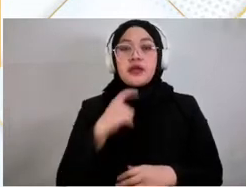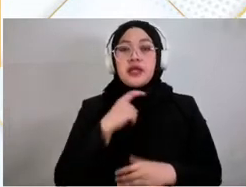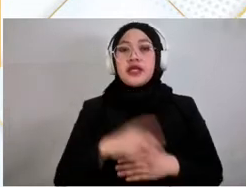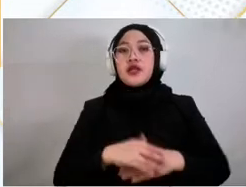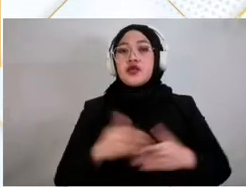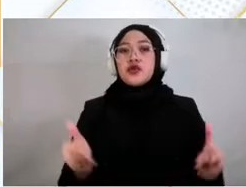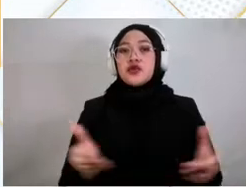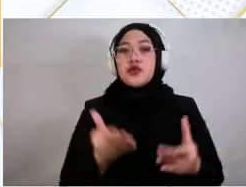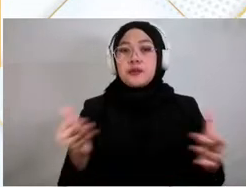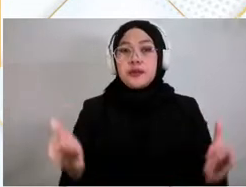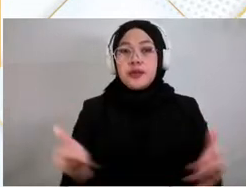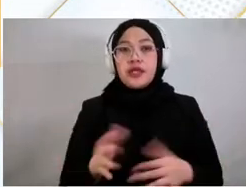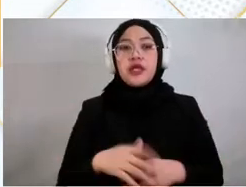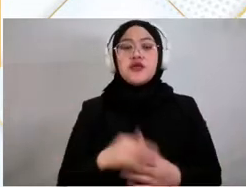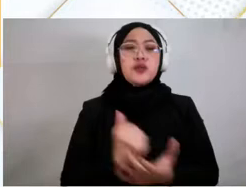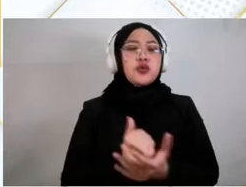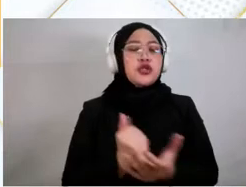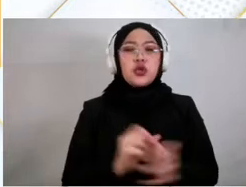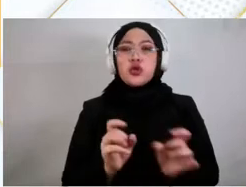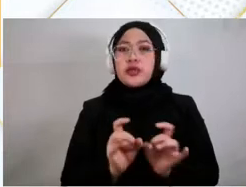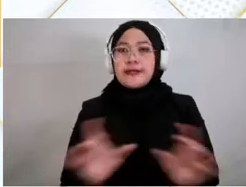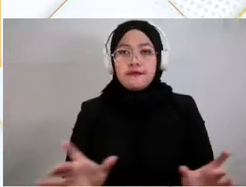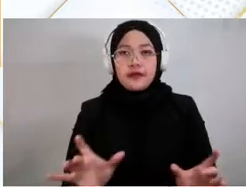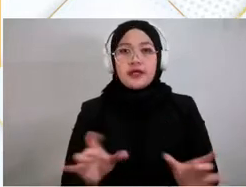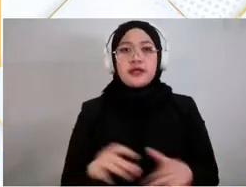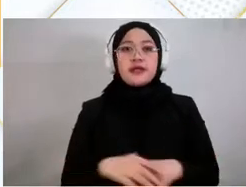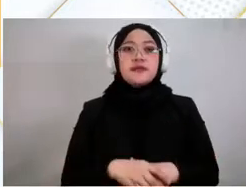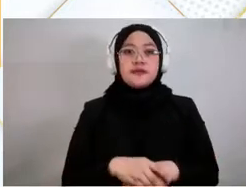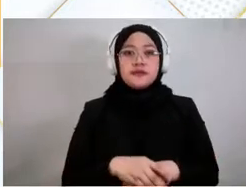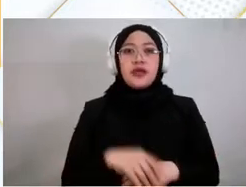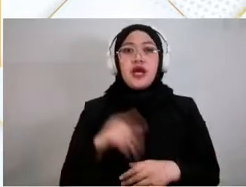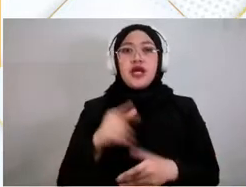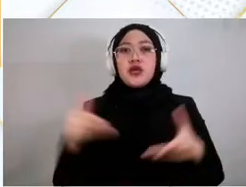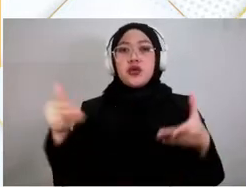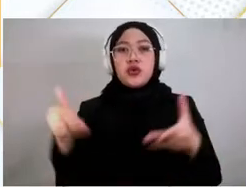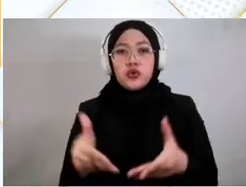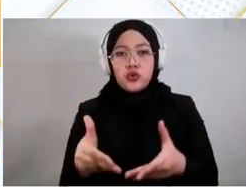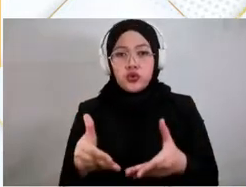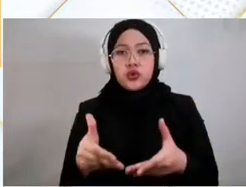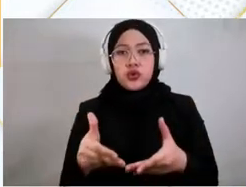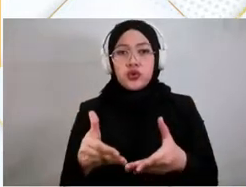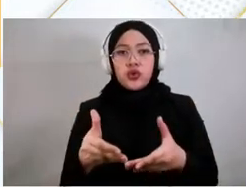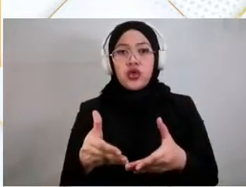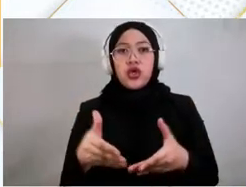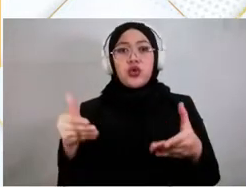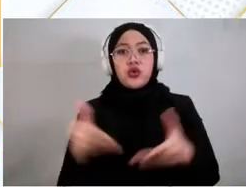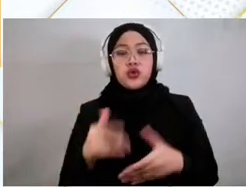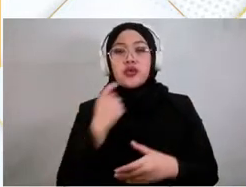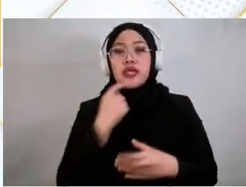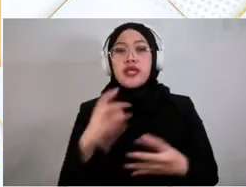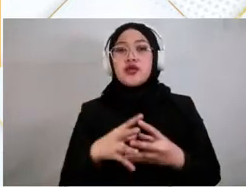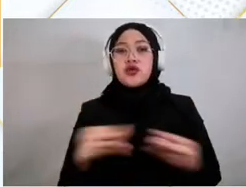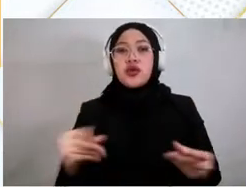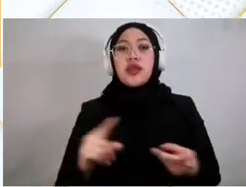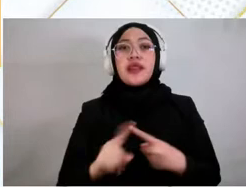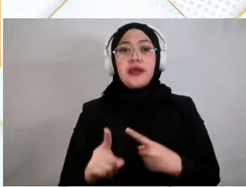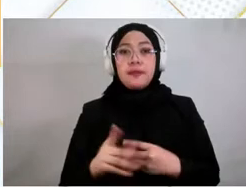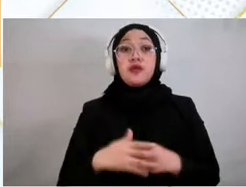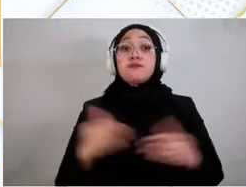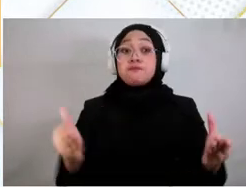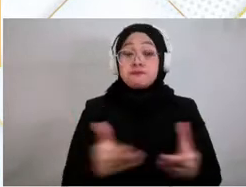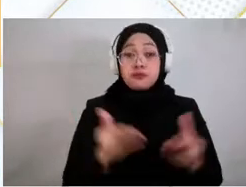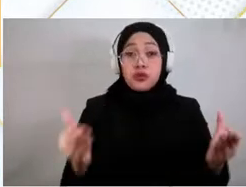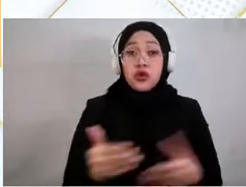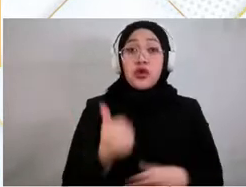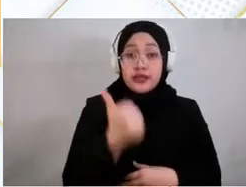are totally different. So we need to address specific issues that have specific resolutions that can be able to provide